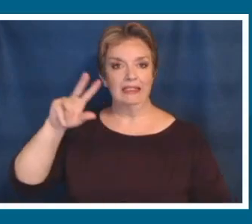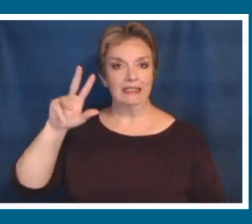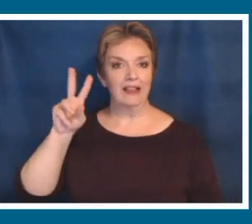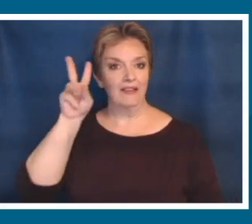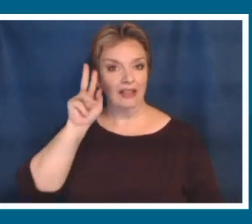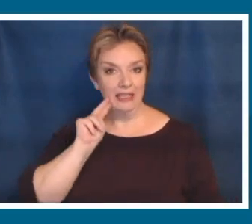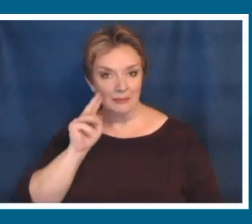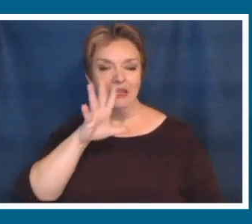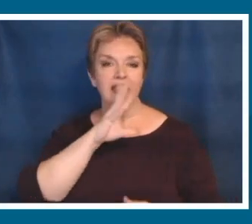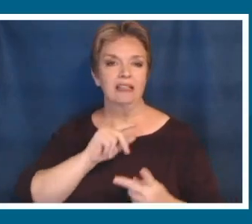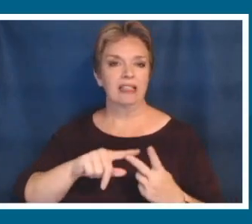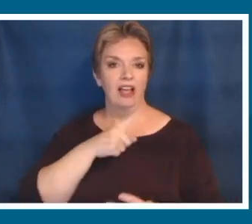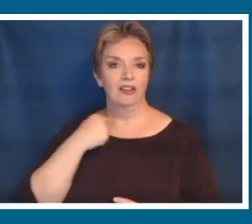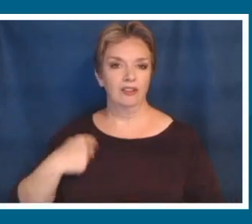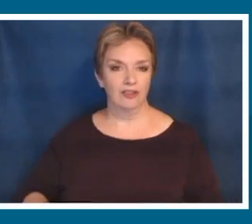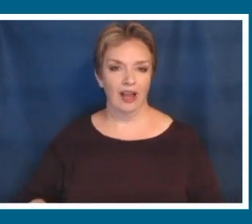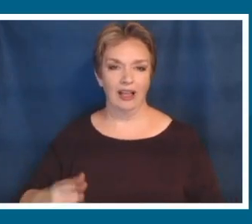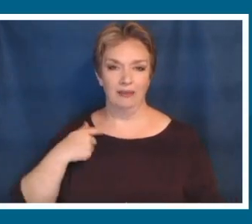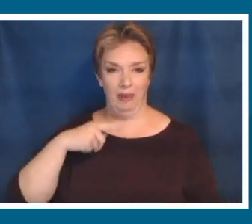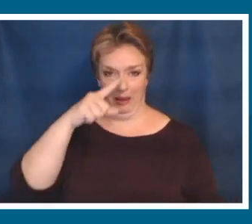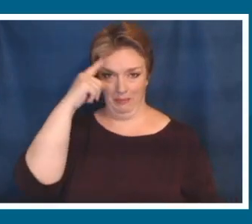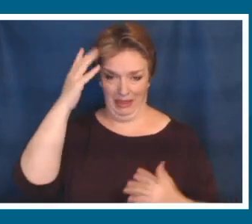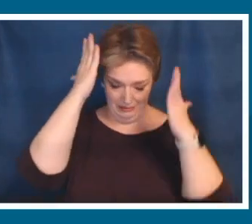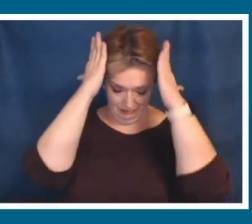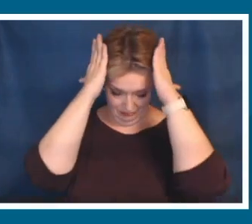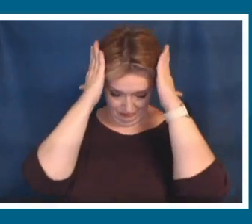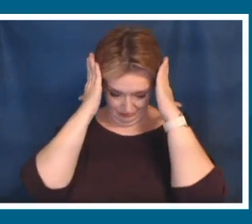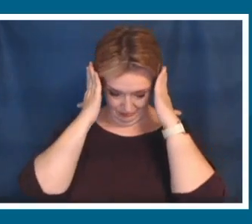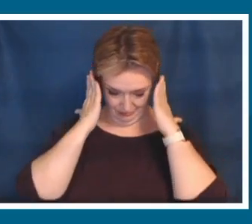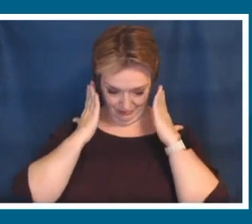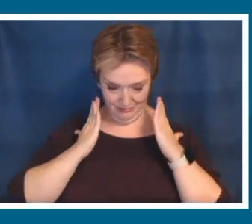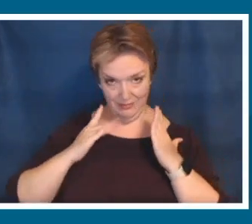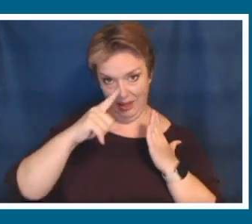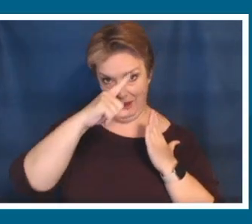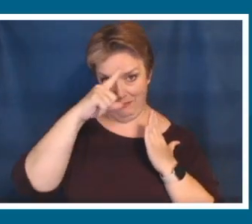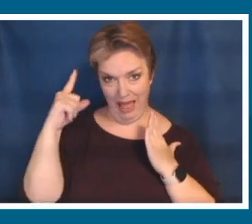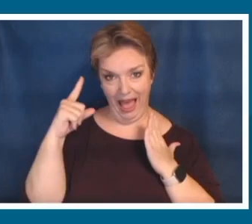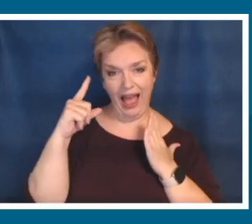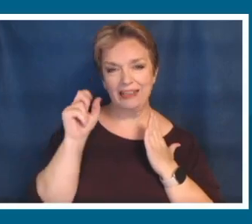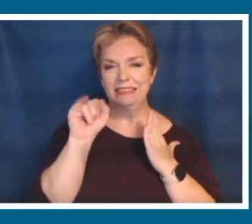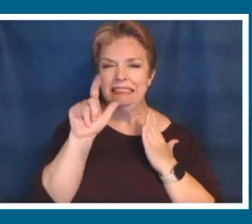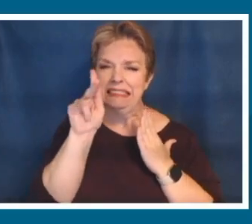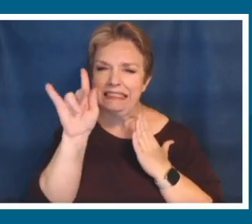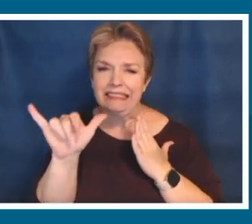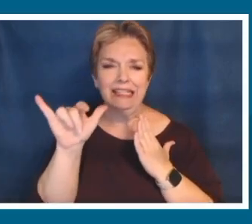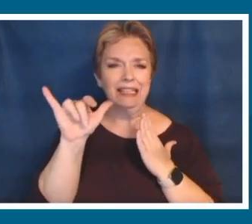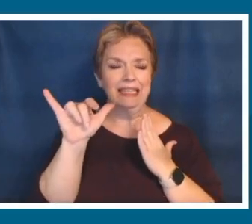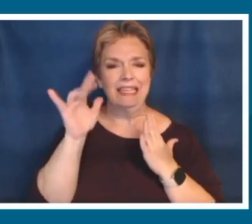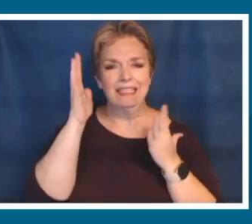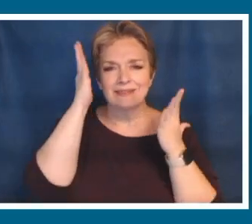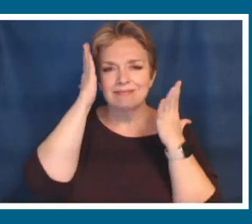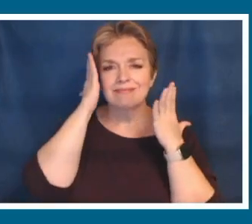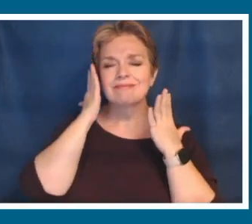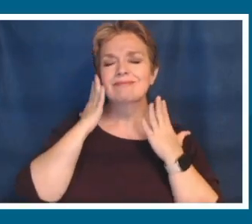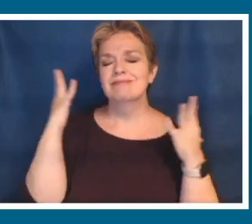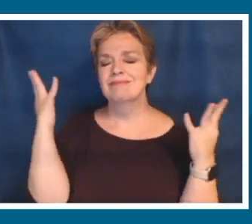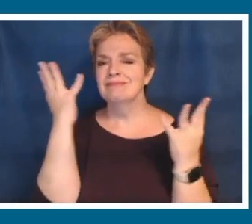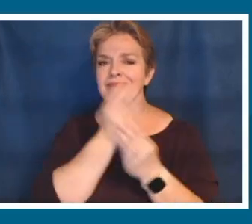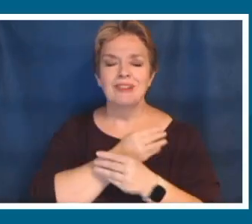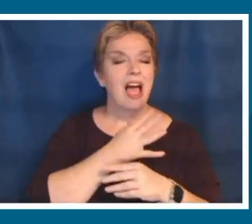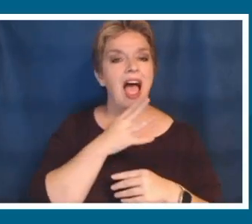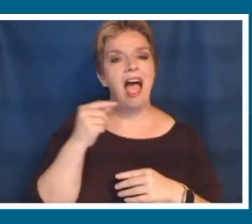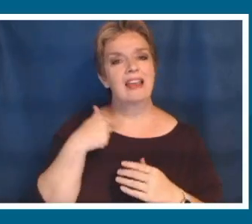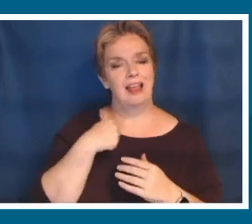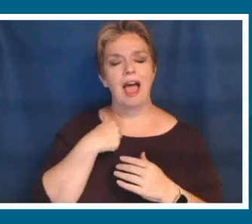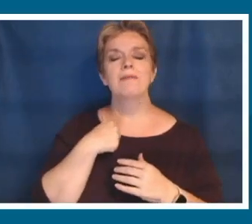imagine. And I'm solidly middle-aged. So that's my background and